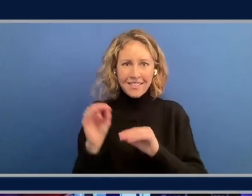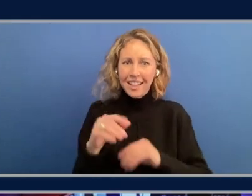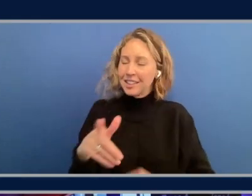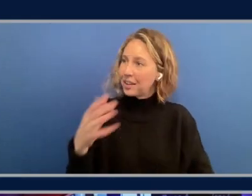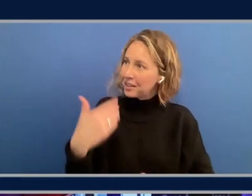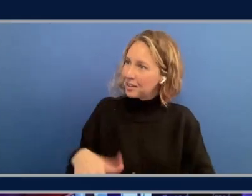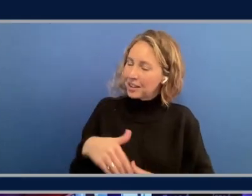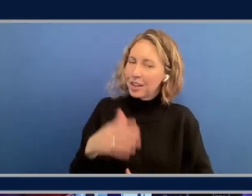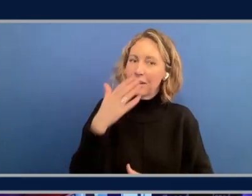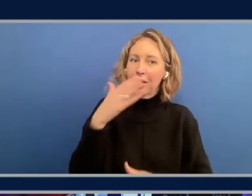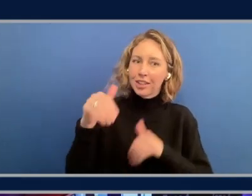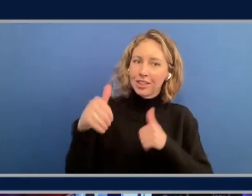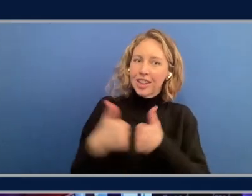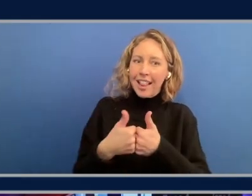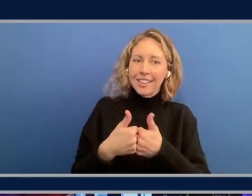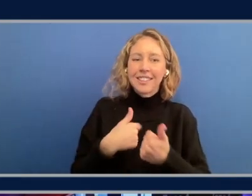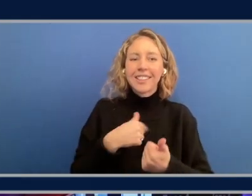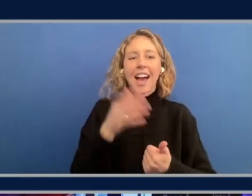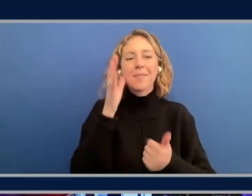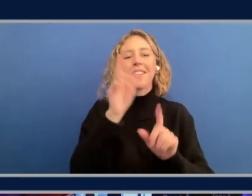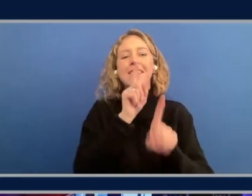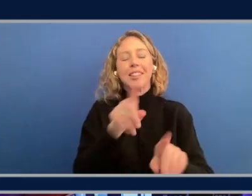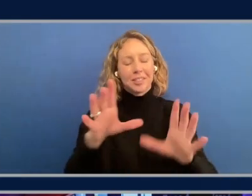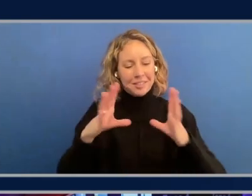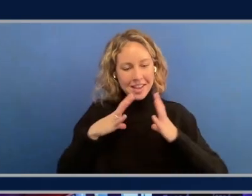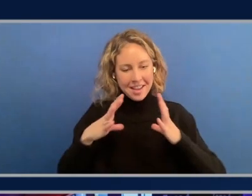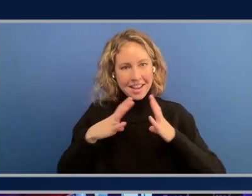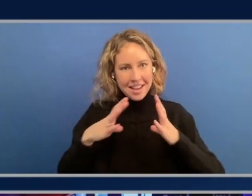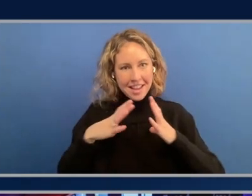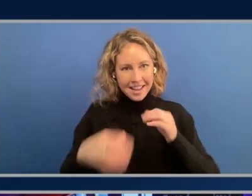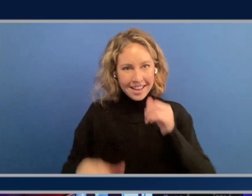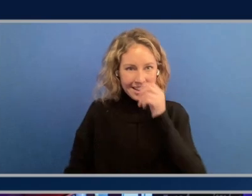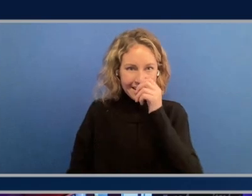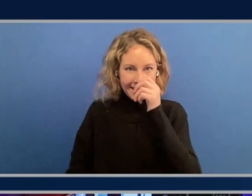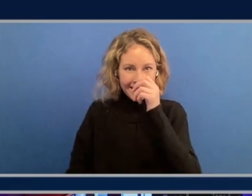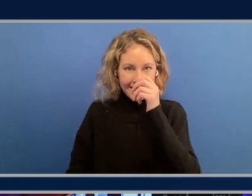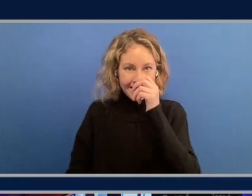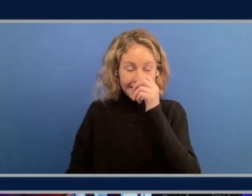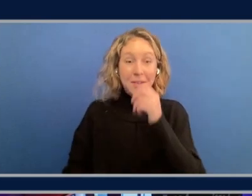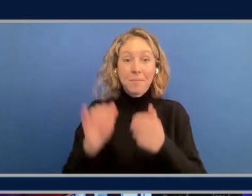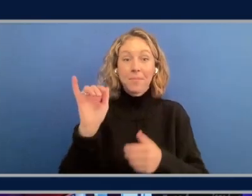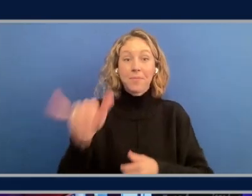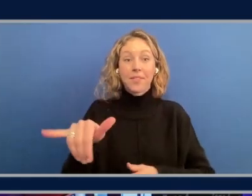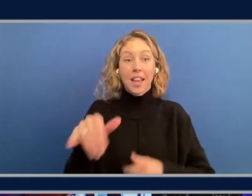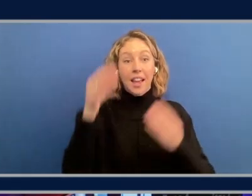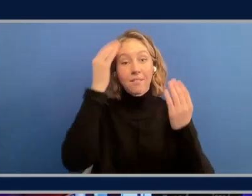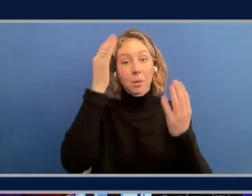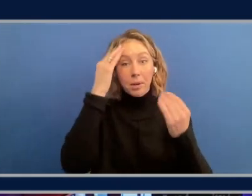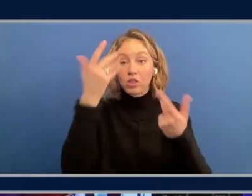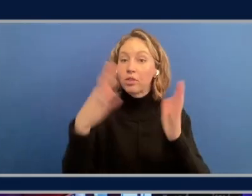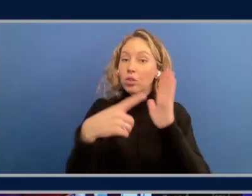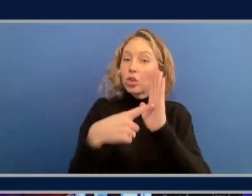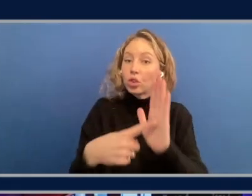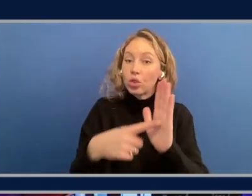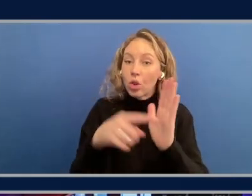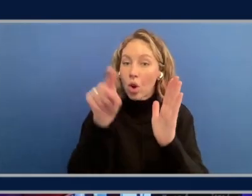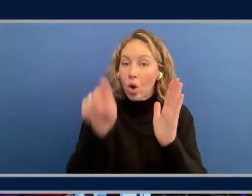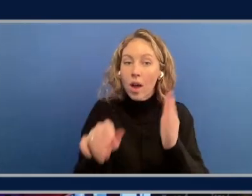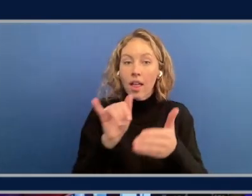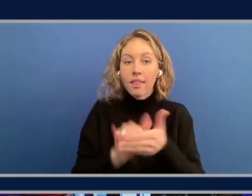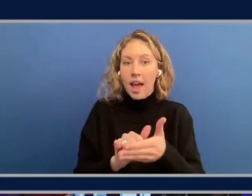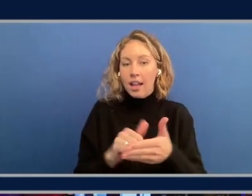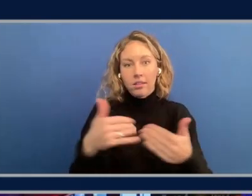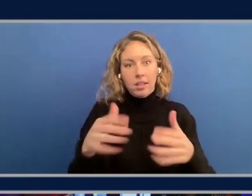challenging me. I have to answer that question. So, yeah. So, yeah, that information is actually broken down in this great detail in